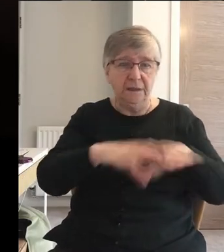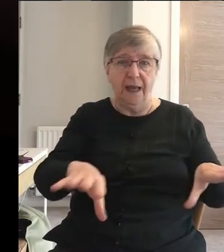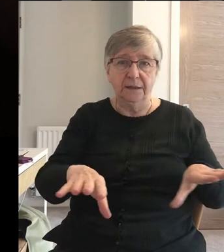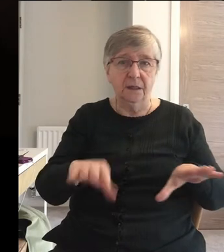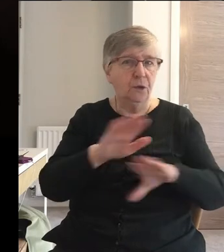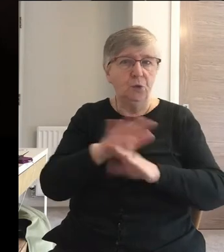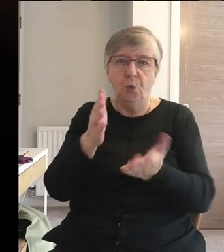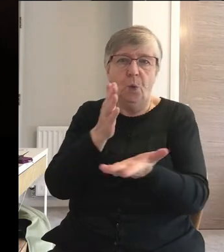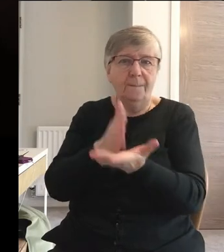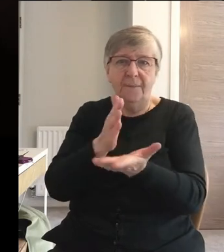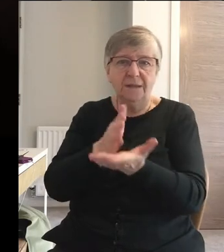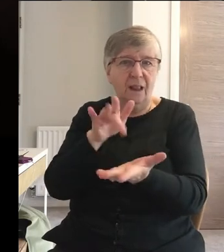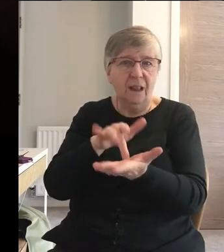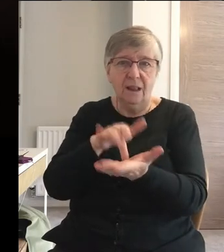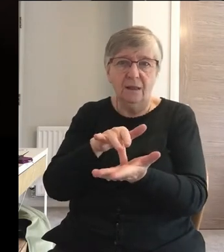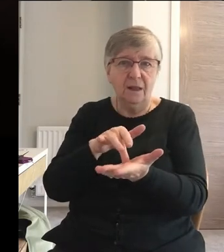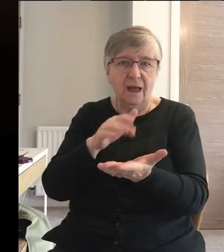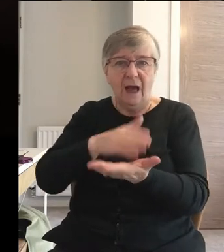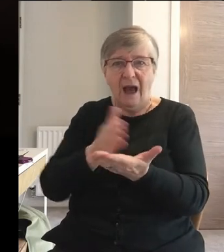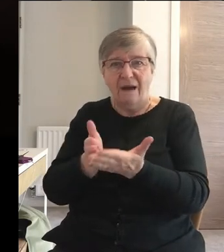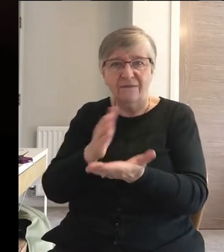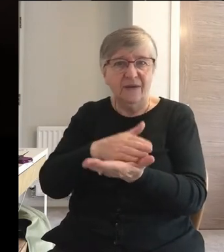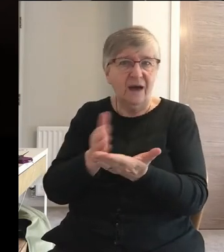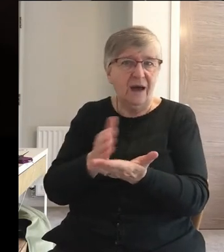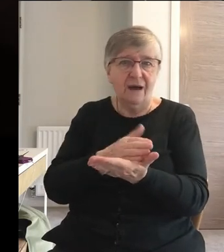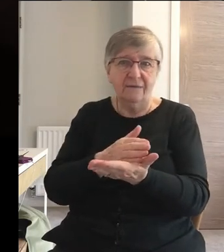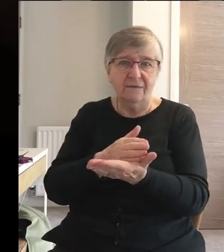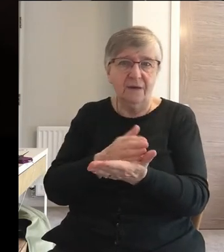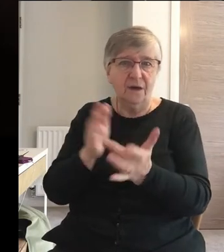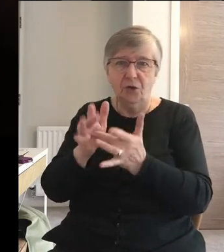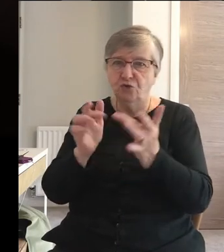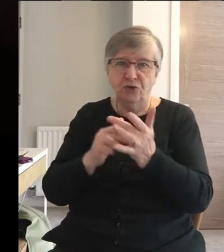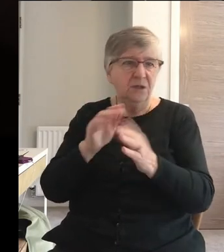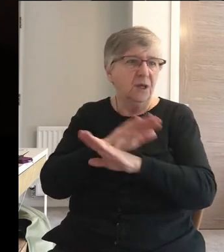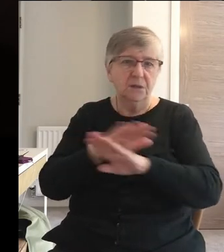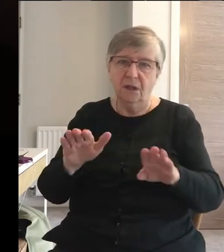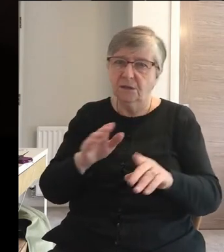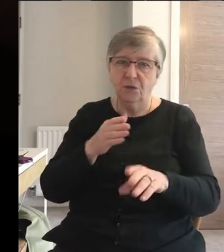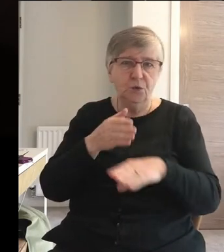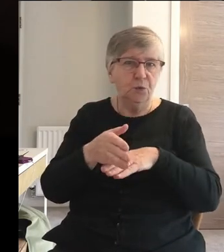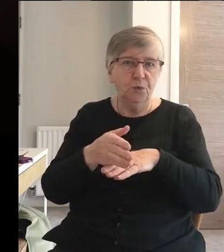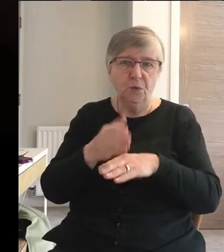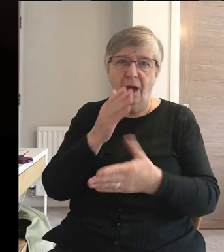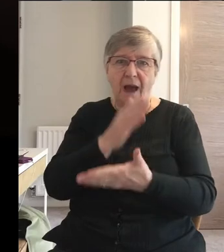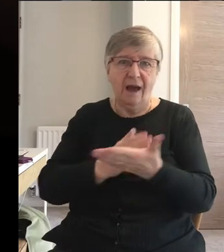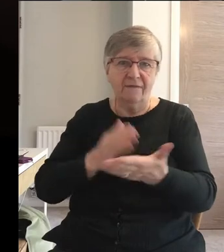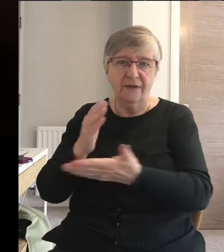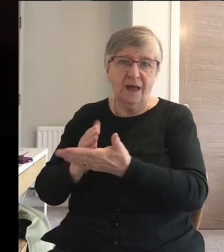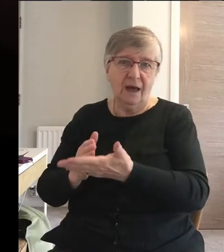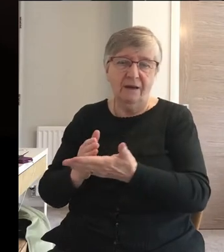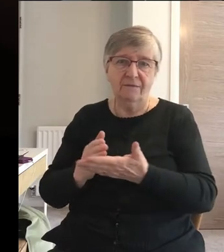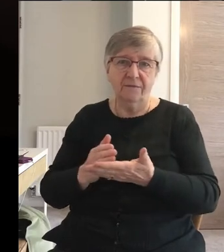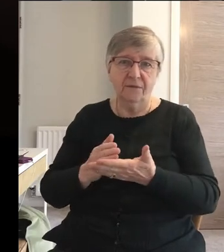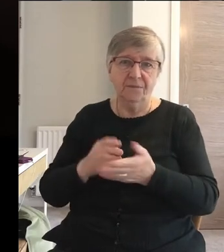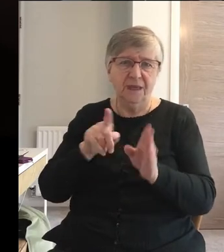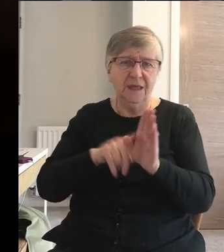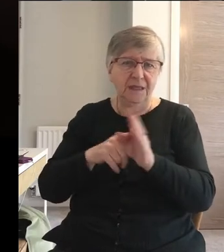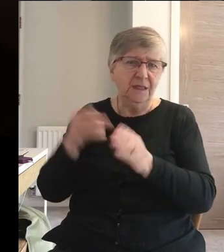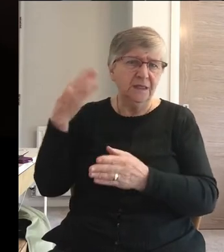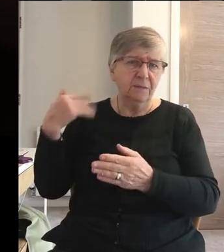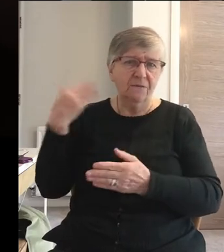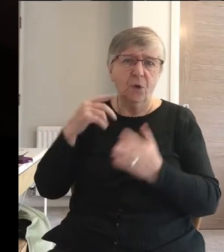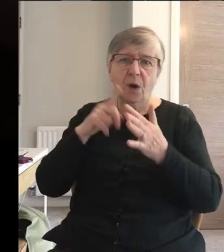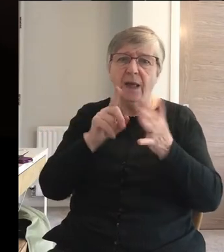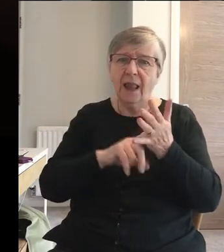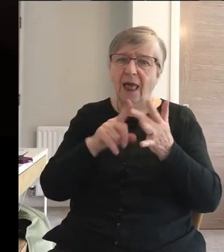ground. No a bit of both. Jesus doesn't do a faith version of surf and turf. Years